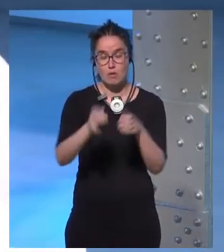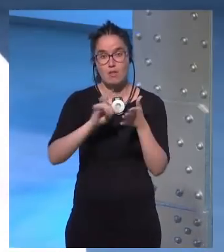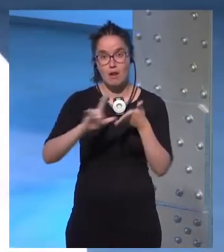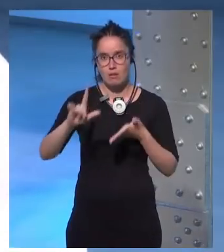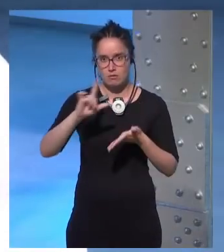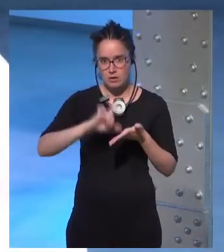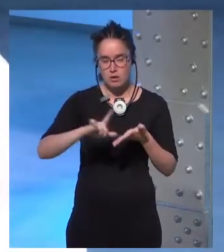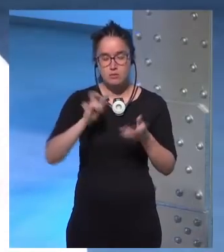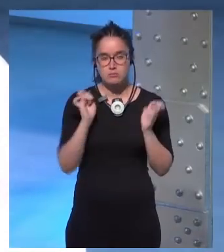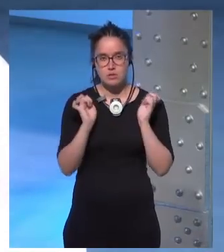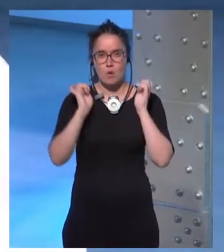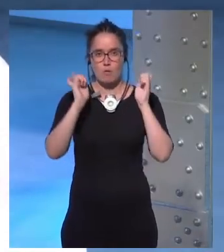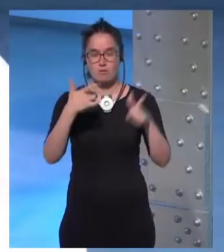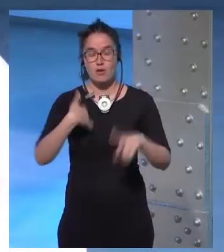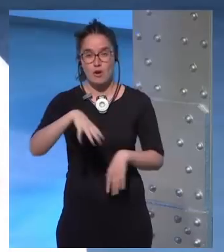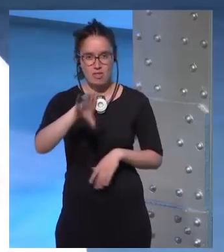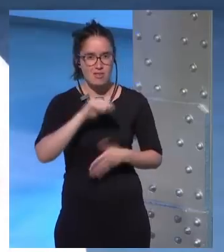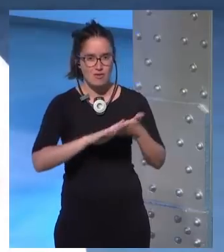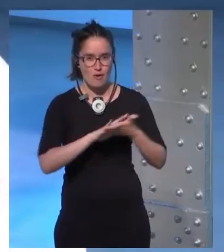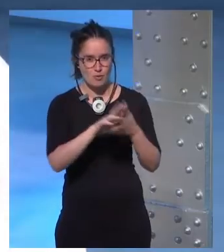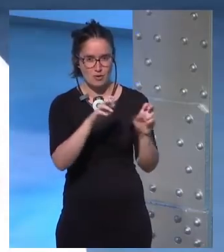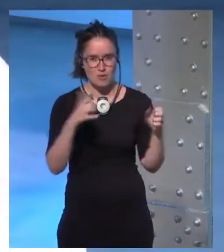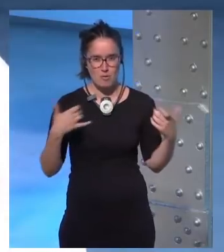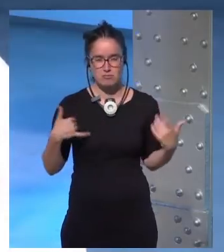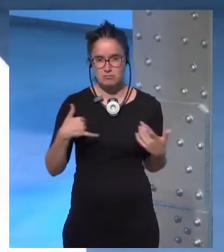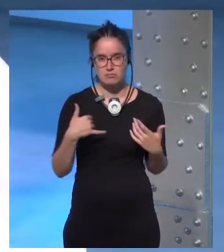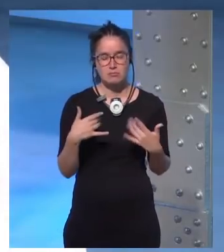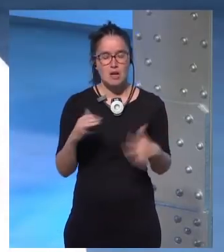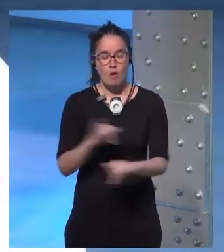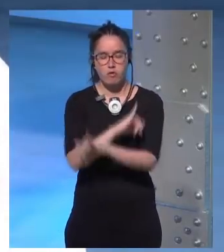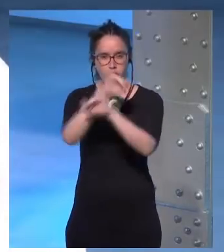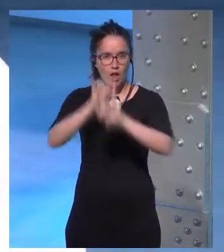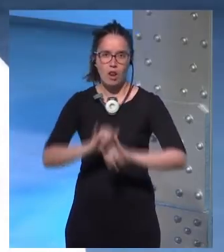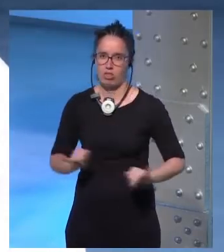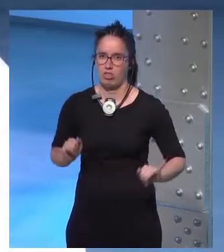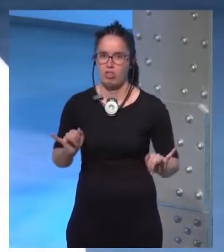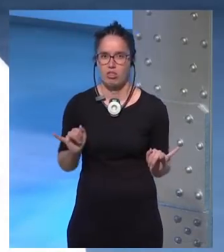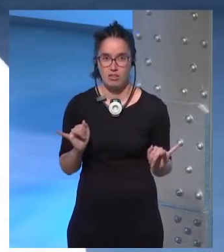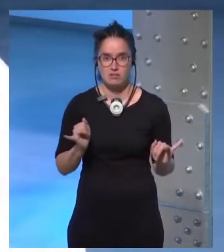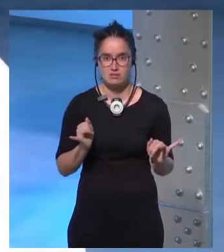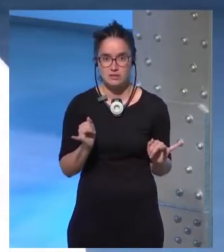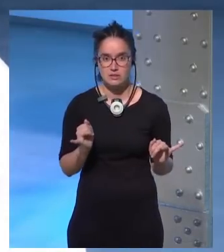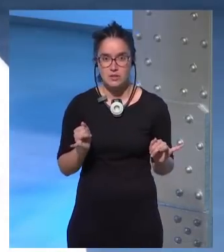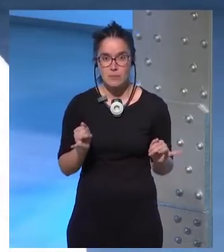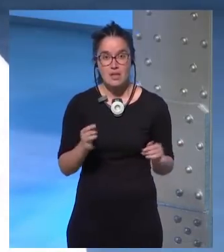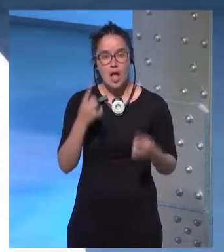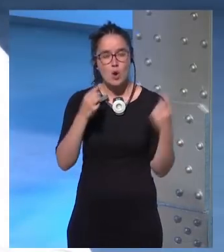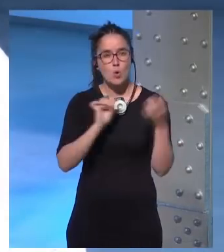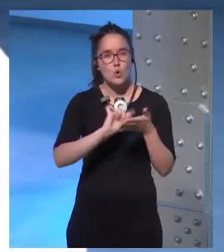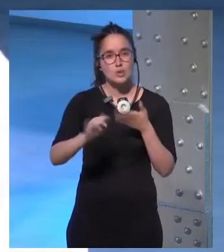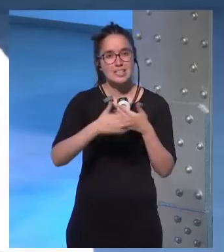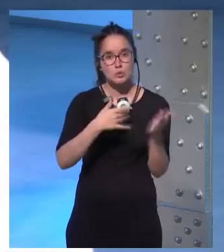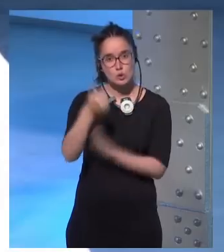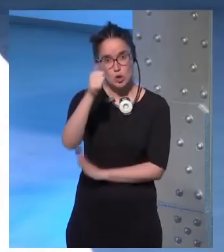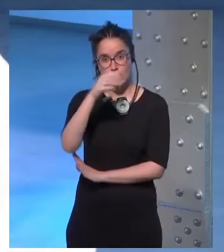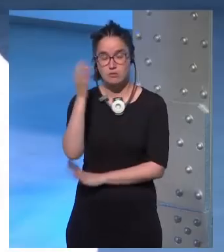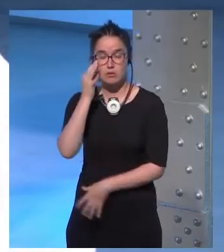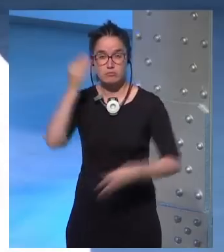fun doing that, and so I think it's definitely helped. There are so many authors who are brilliant authors who are